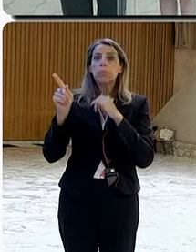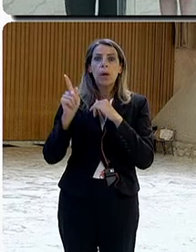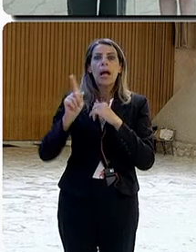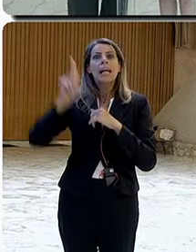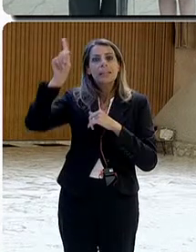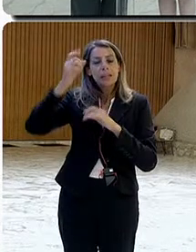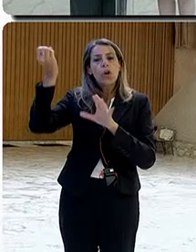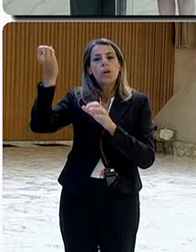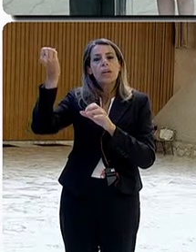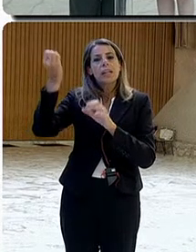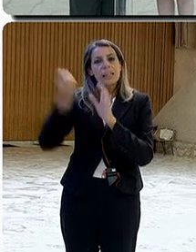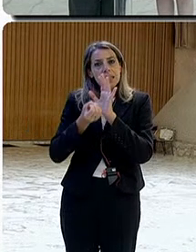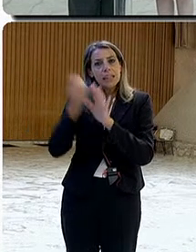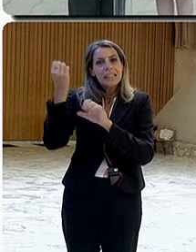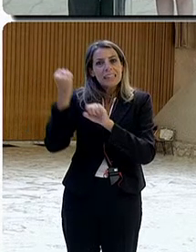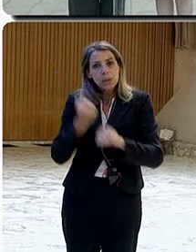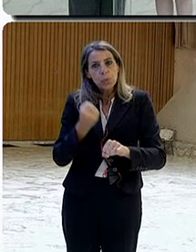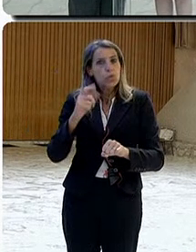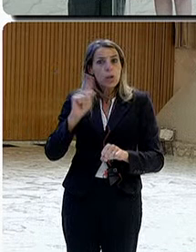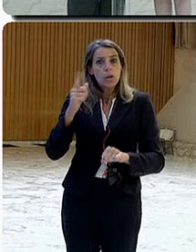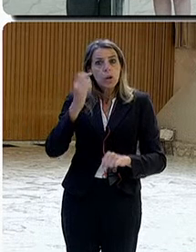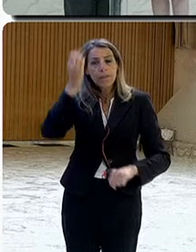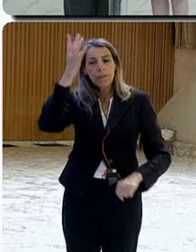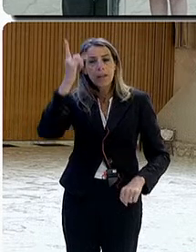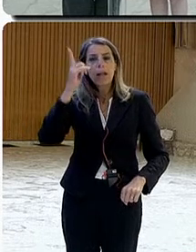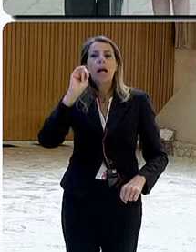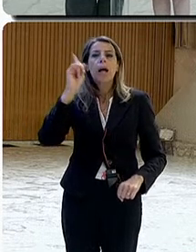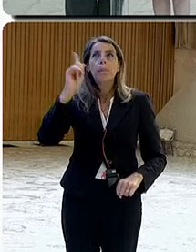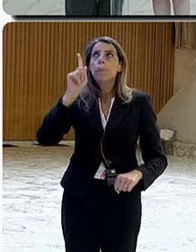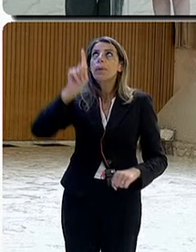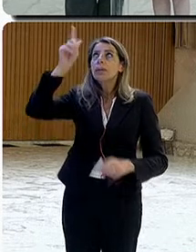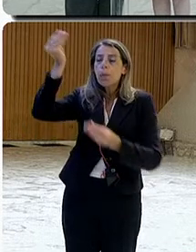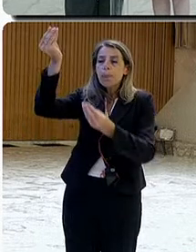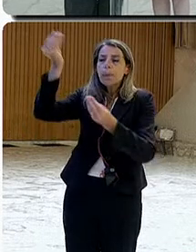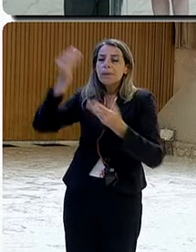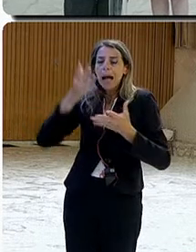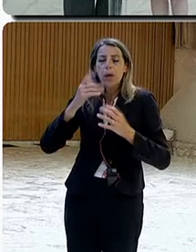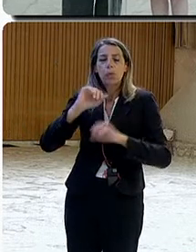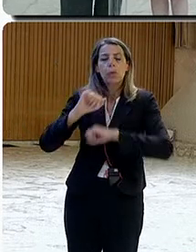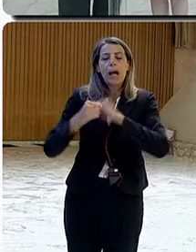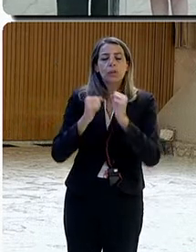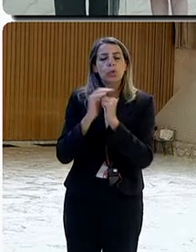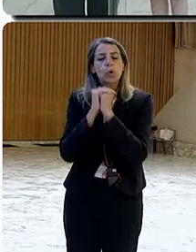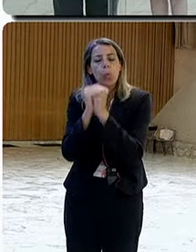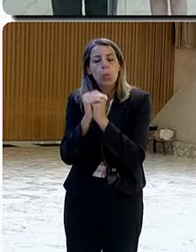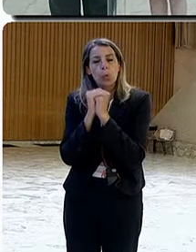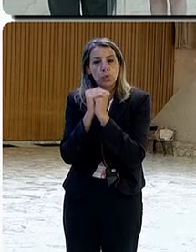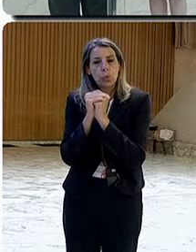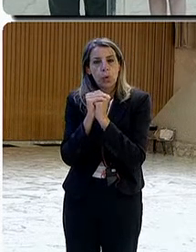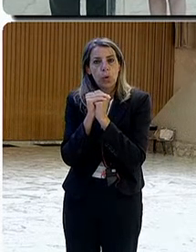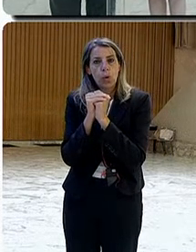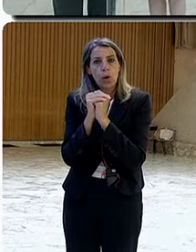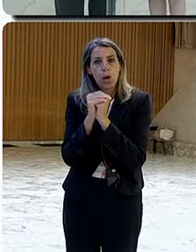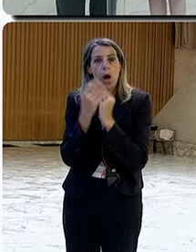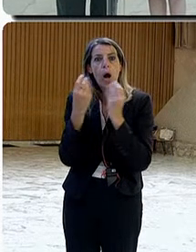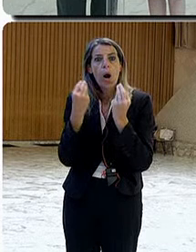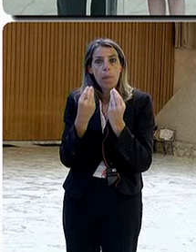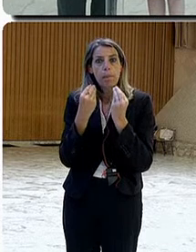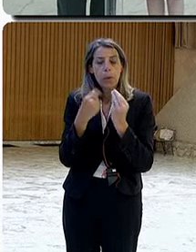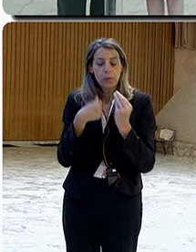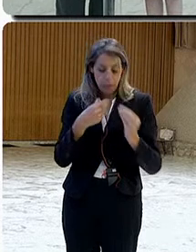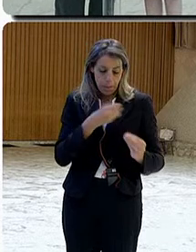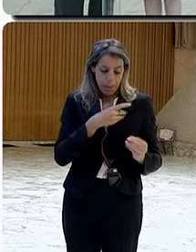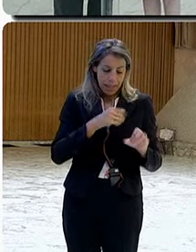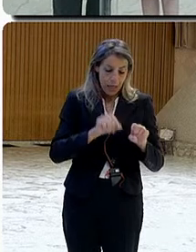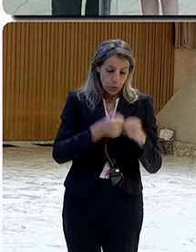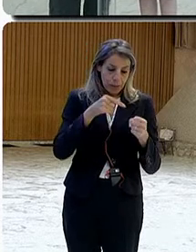liturgy refers to a particular act of worship given to us by God himself to heal the damage that sin does to our